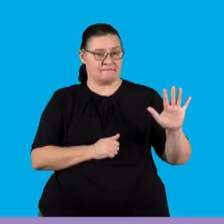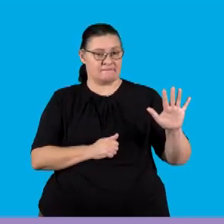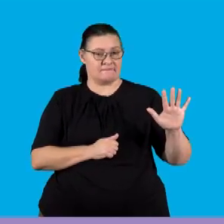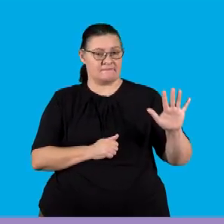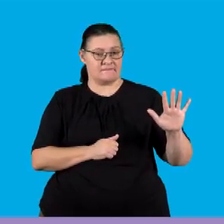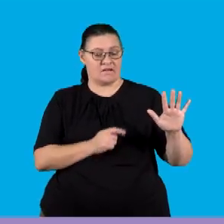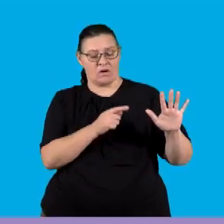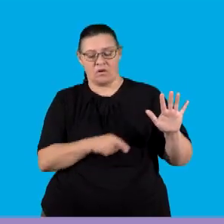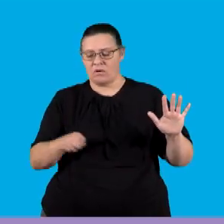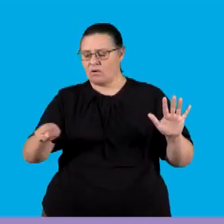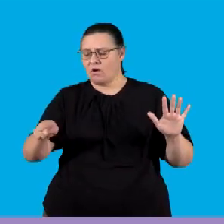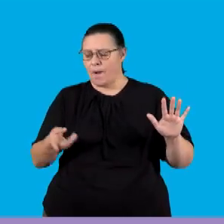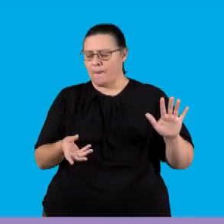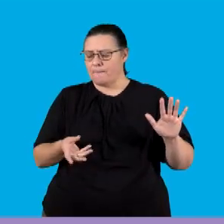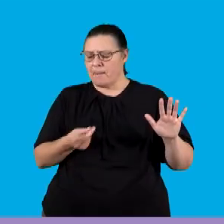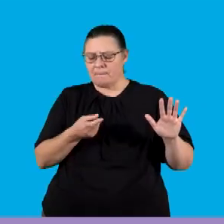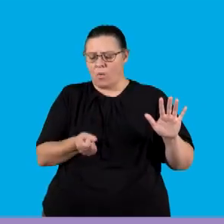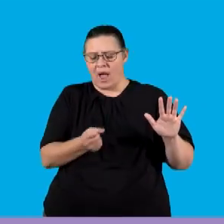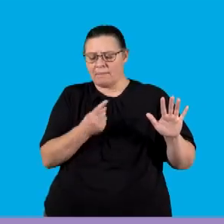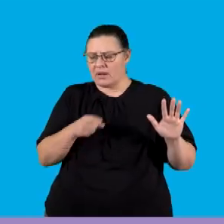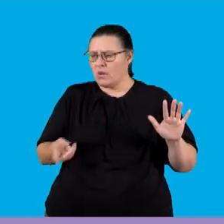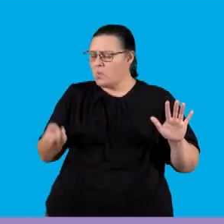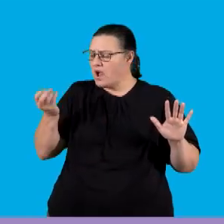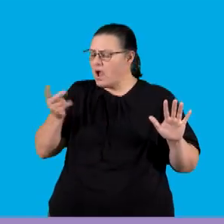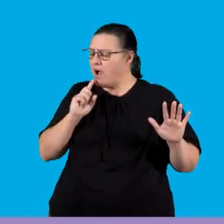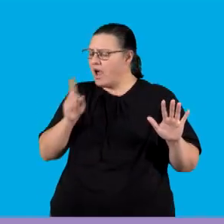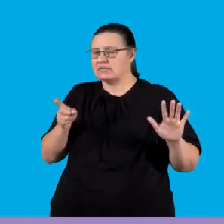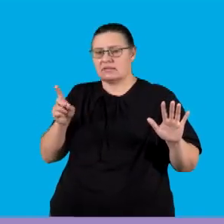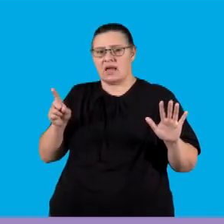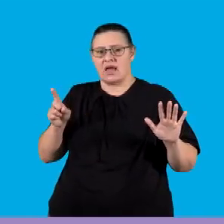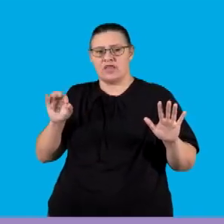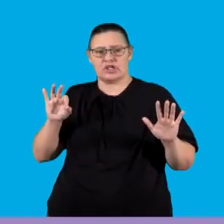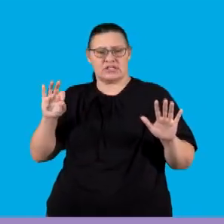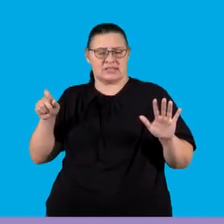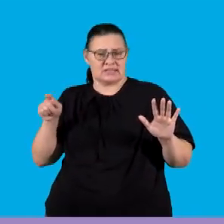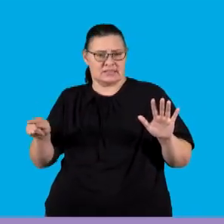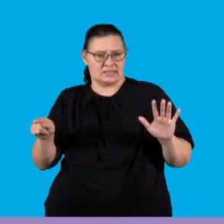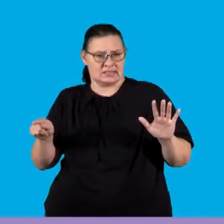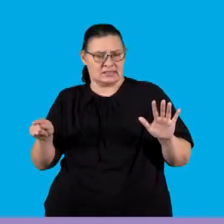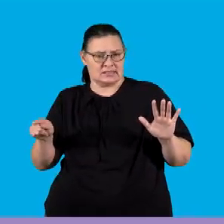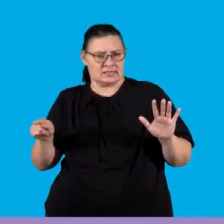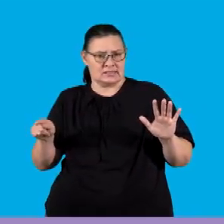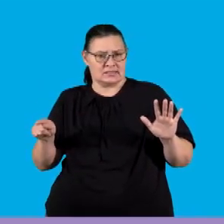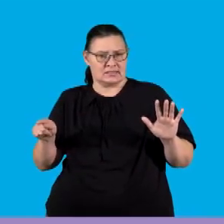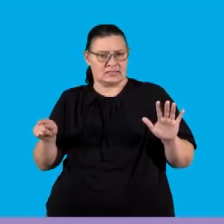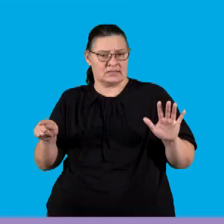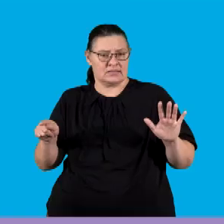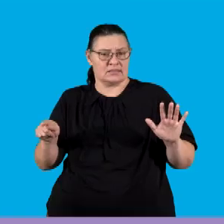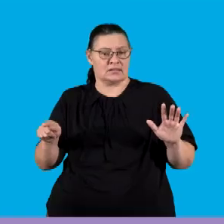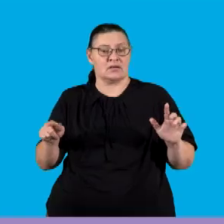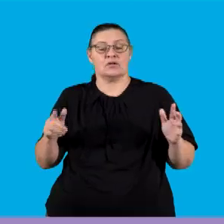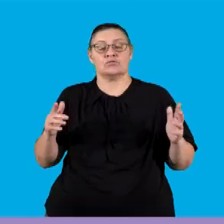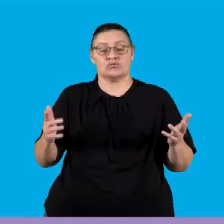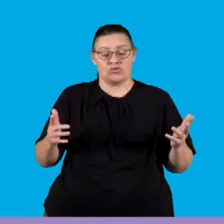5, we need to see what happened or what rule applied for us to get an output